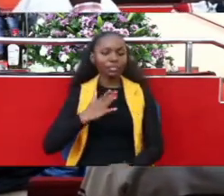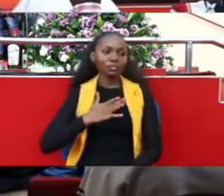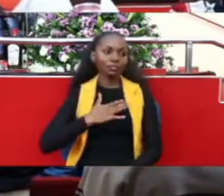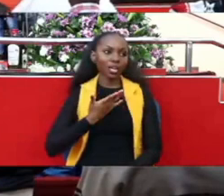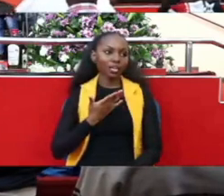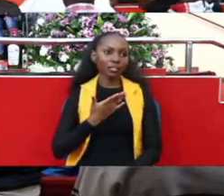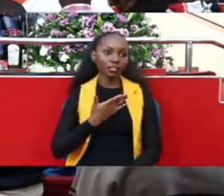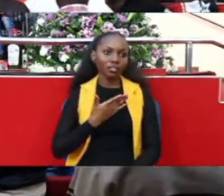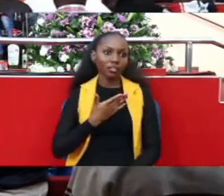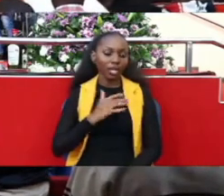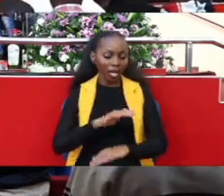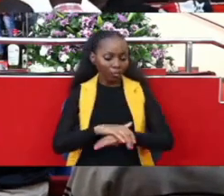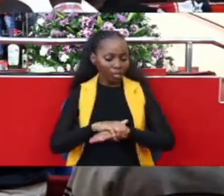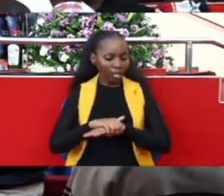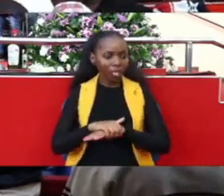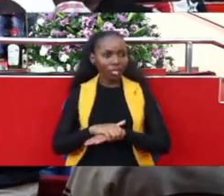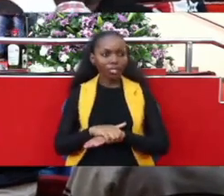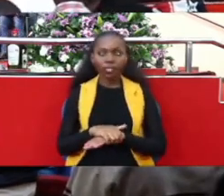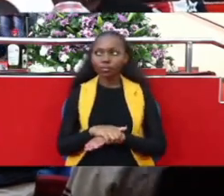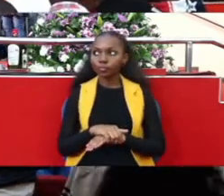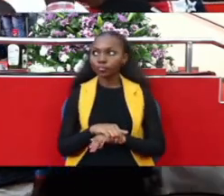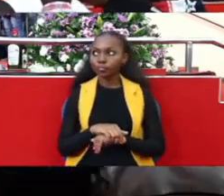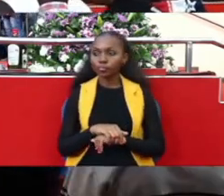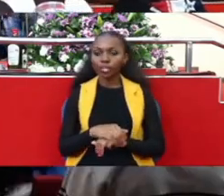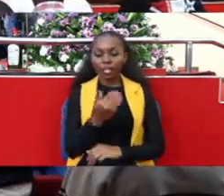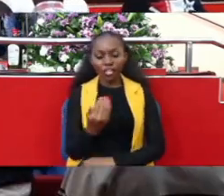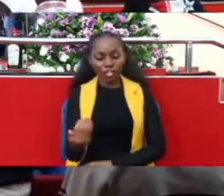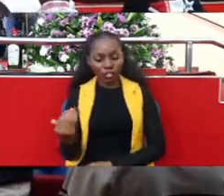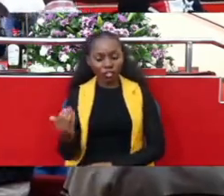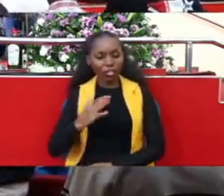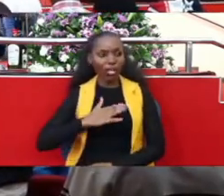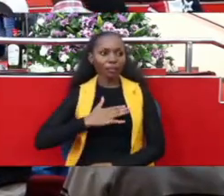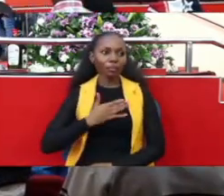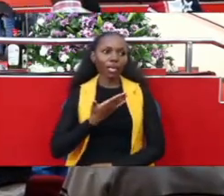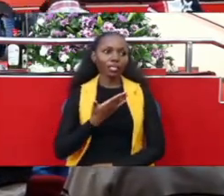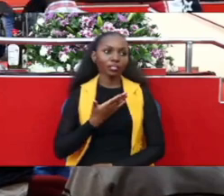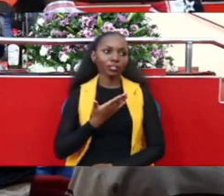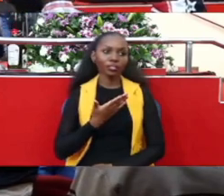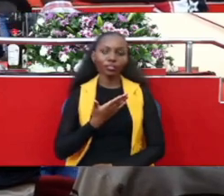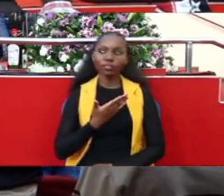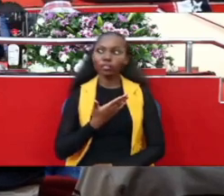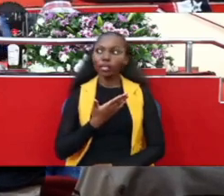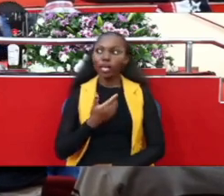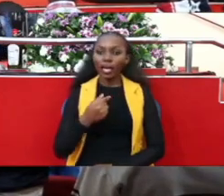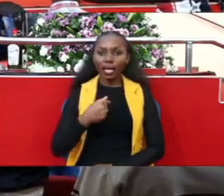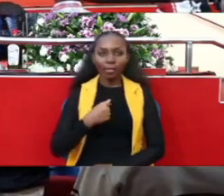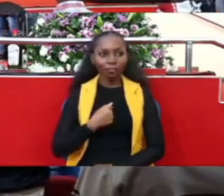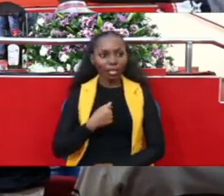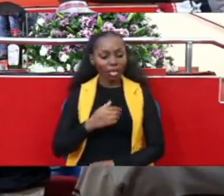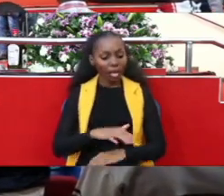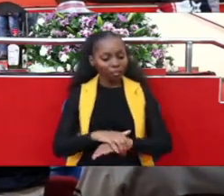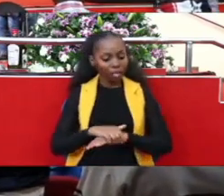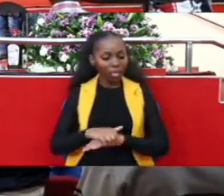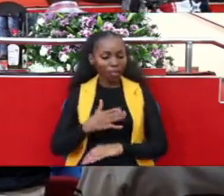so I am taking it. These children have been mine all along, and so I am taking back my